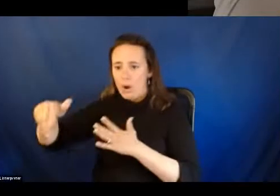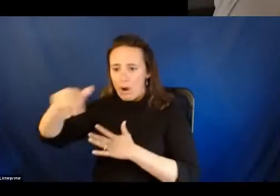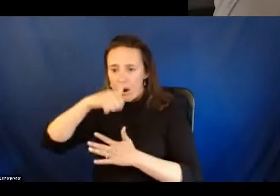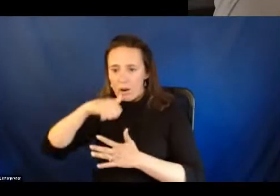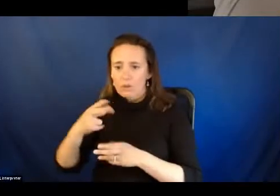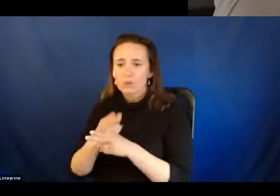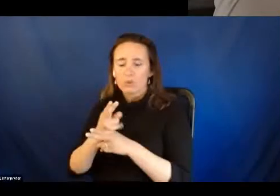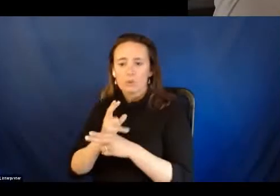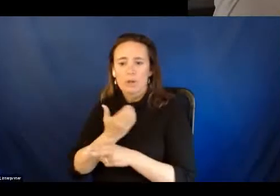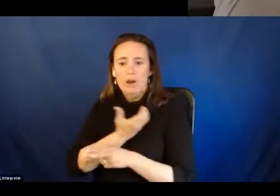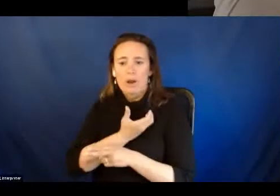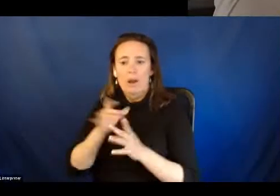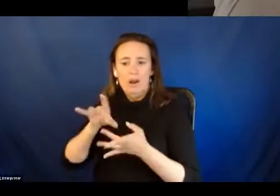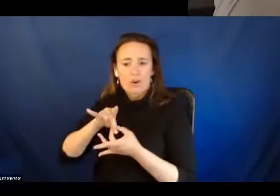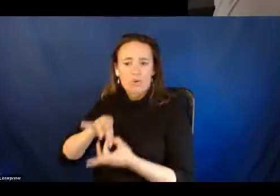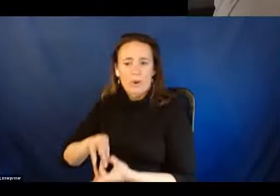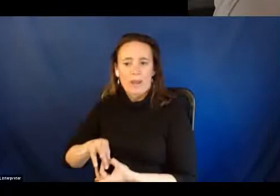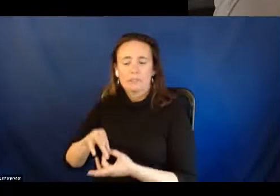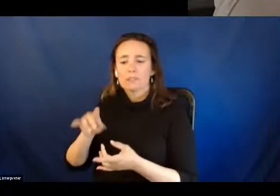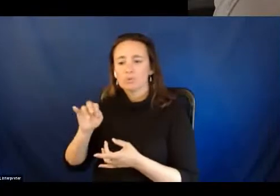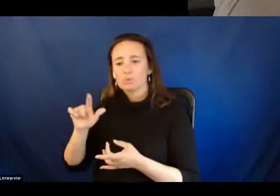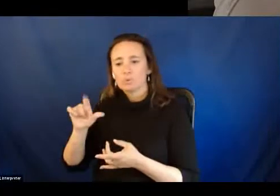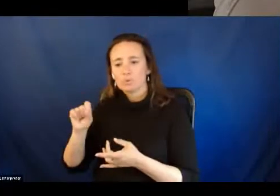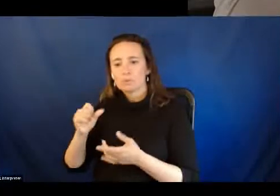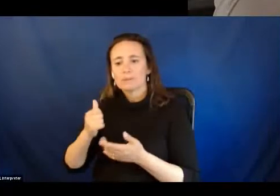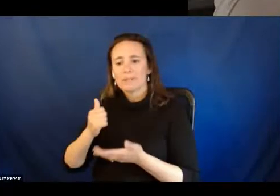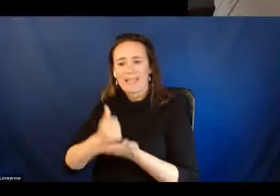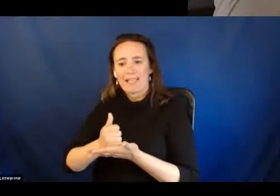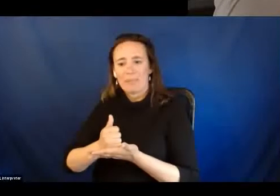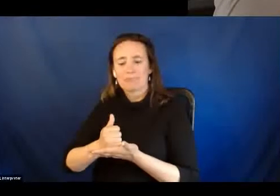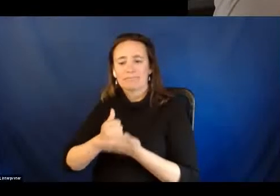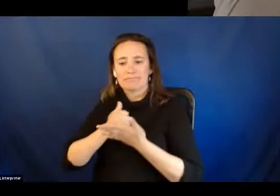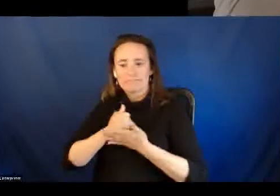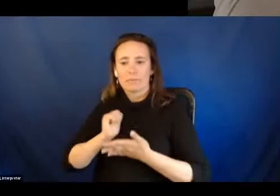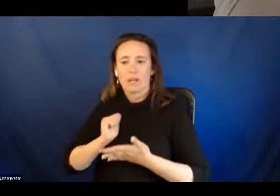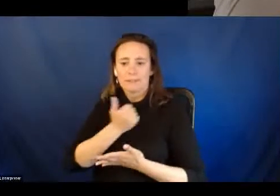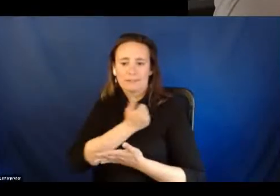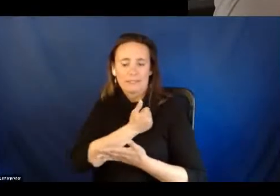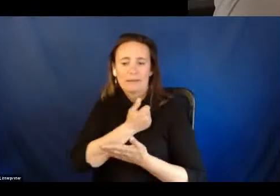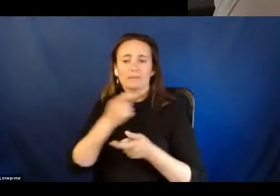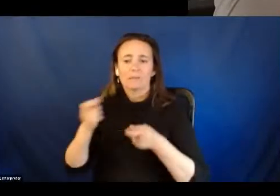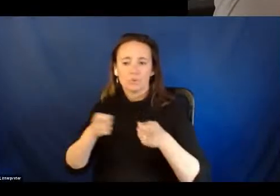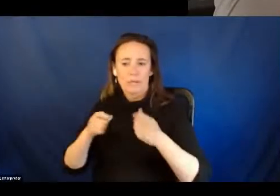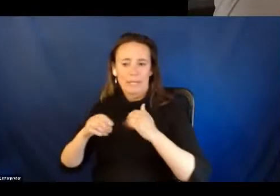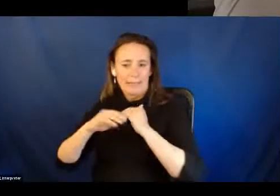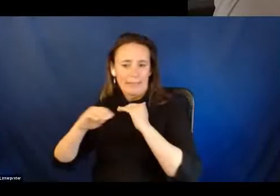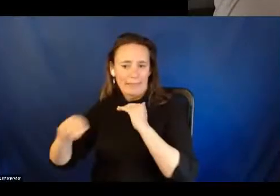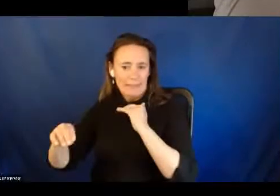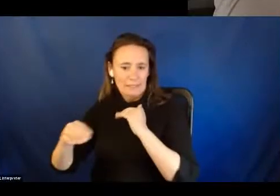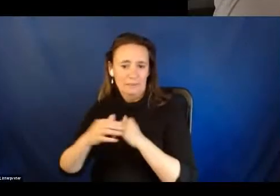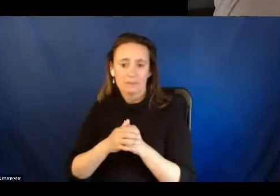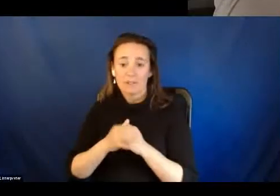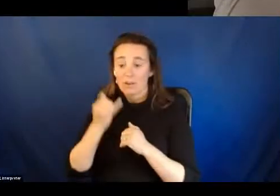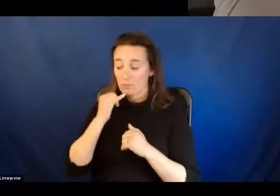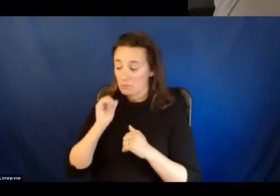ourselves. Or if we need more long-term support, we can only meet with survivors maybe 4 out of our 5-day schedule so we can take